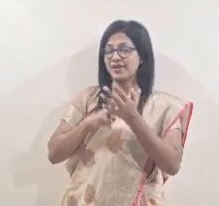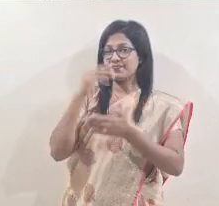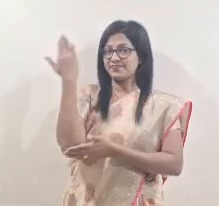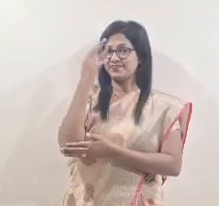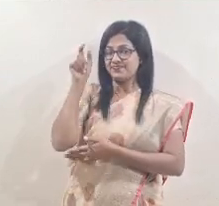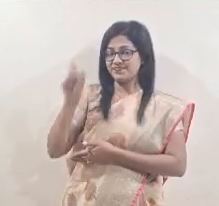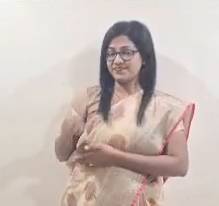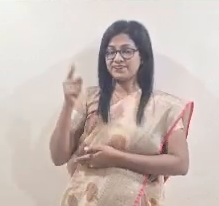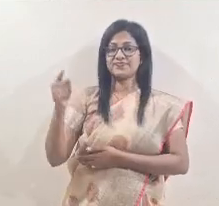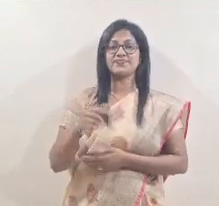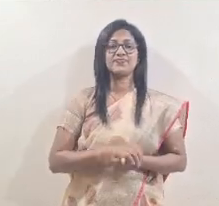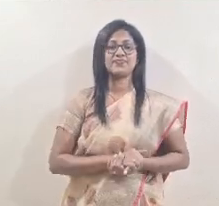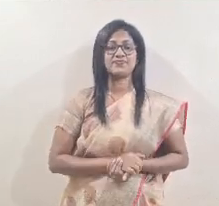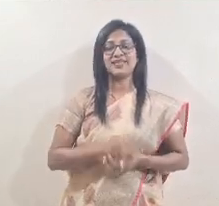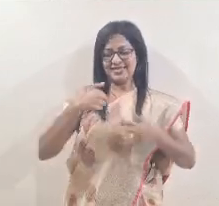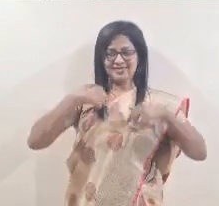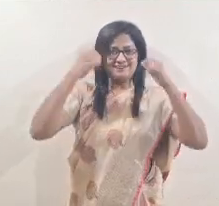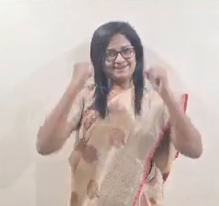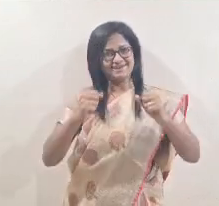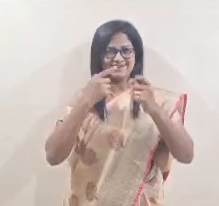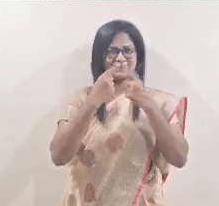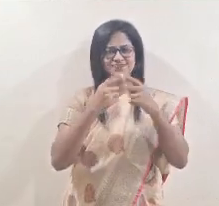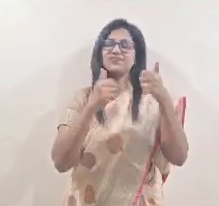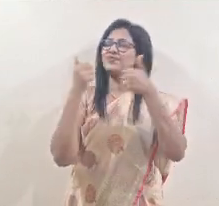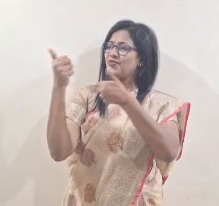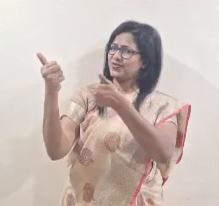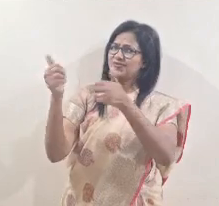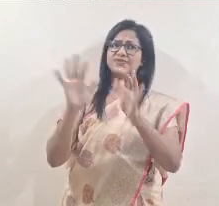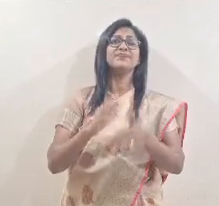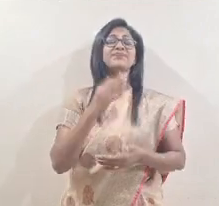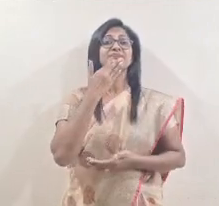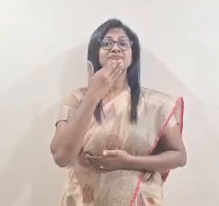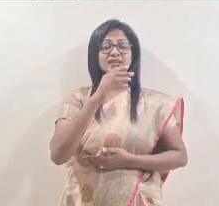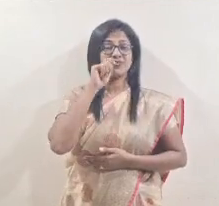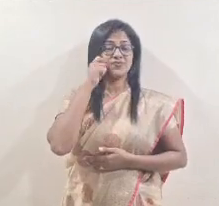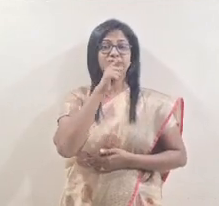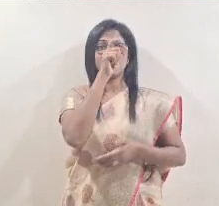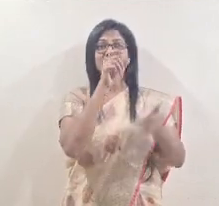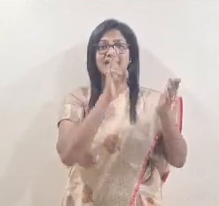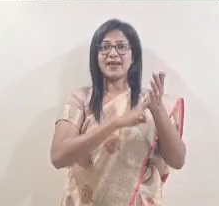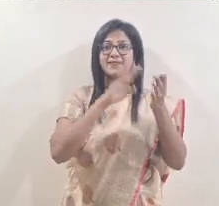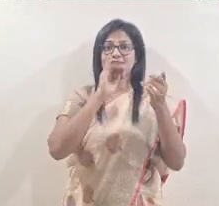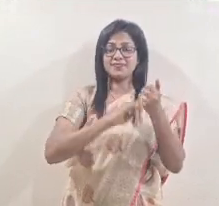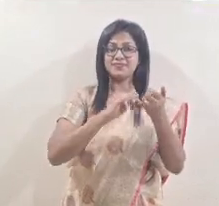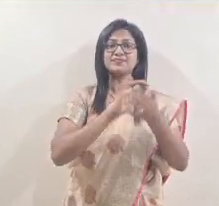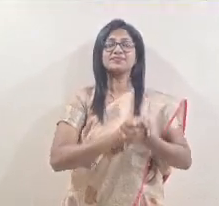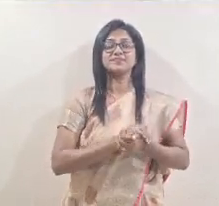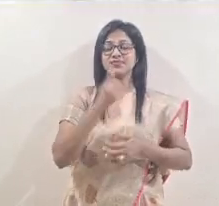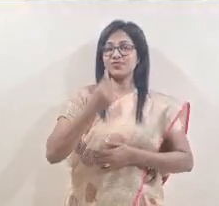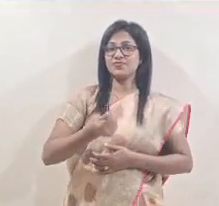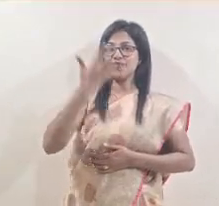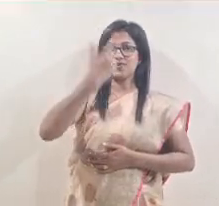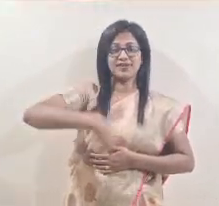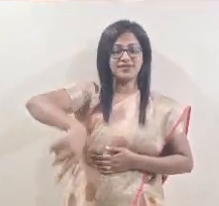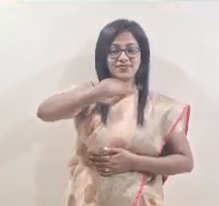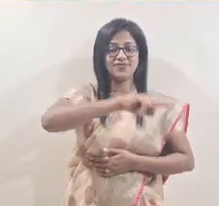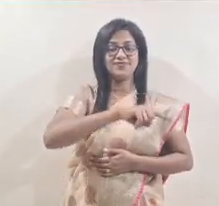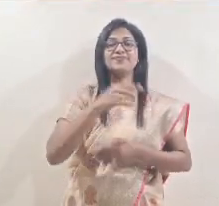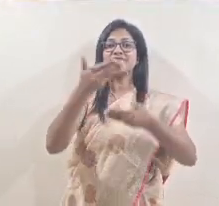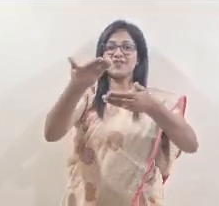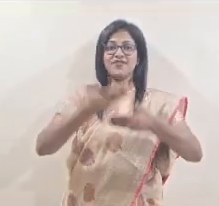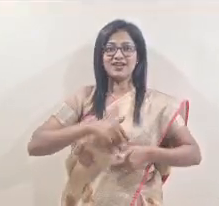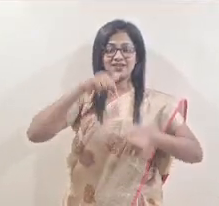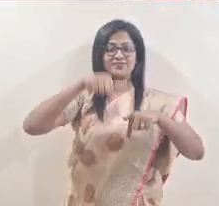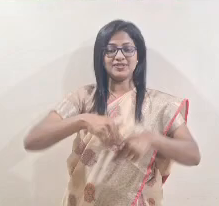please. I'll do it from here. Okay. Thank you, Mustanshir, and good morning, everyone. Welcome to this